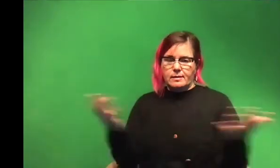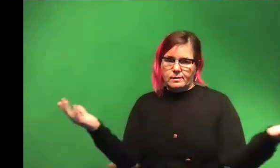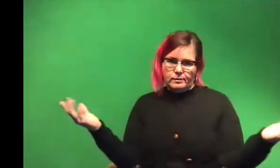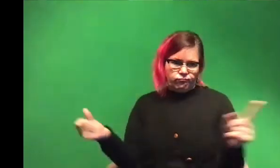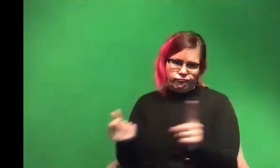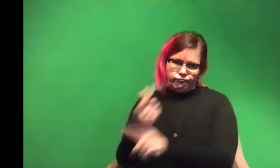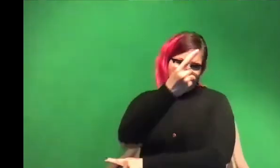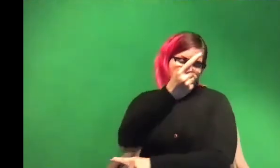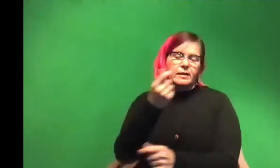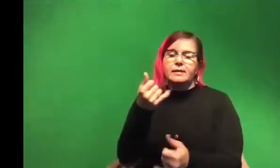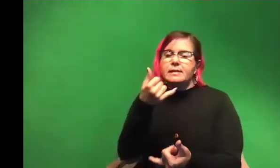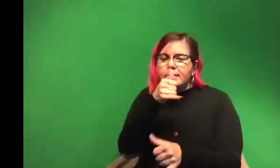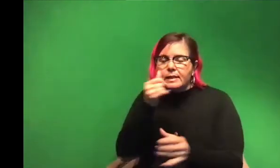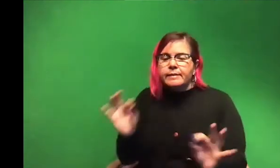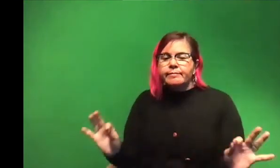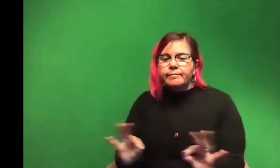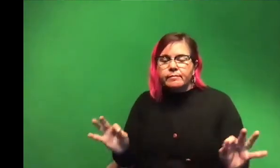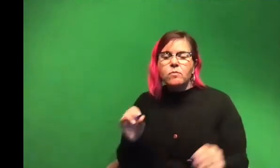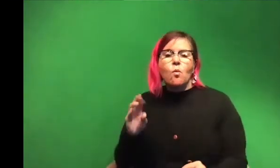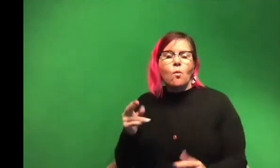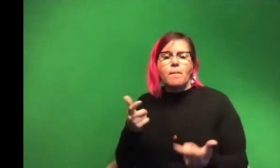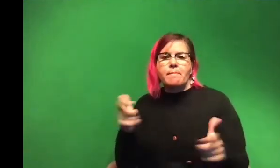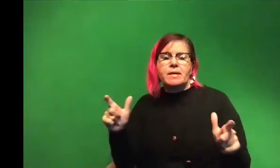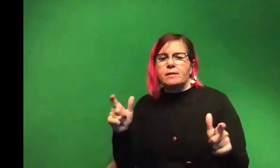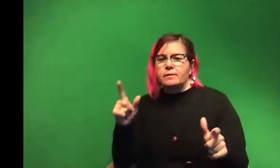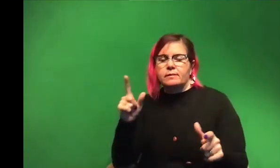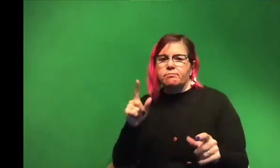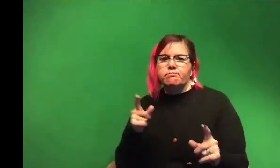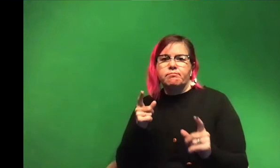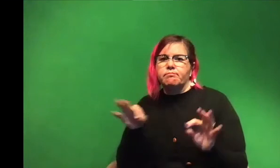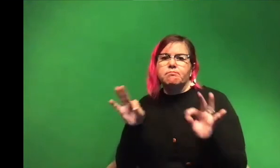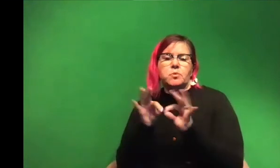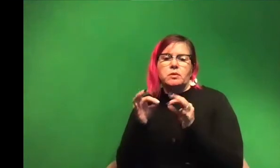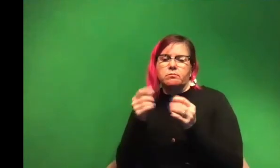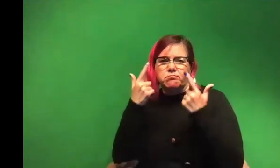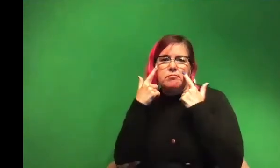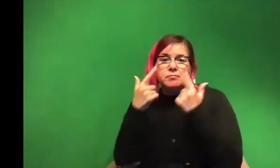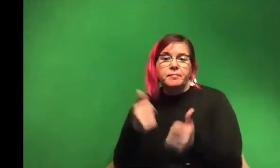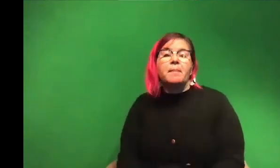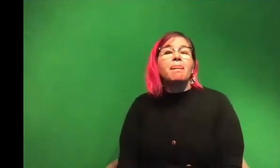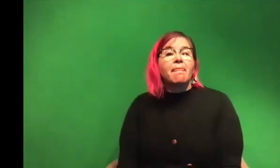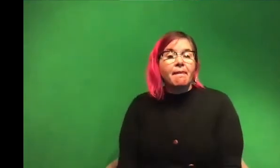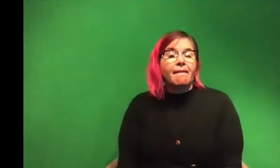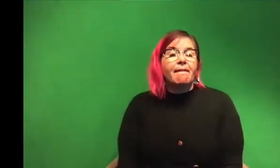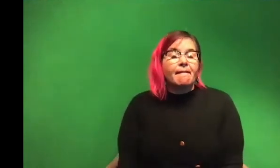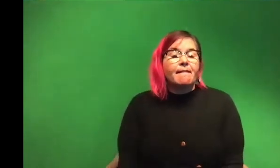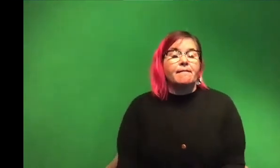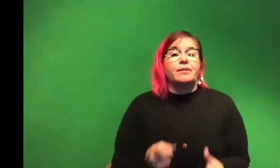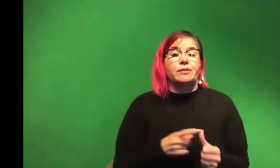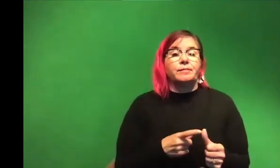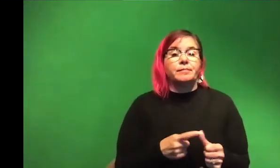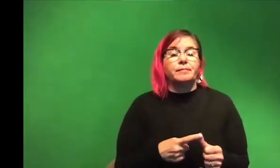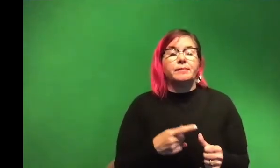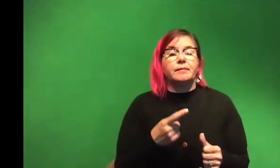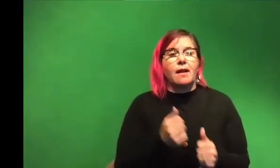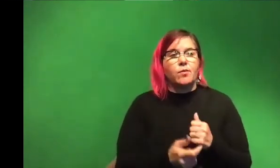be as silly and insignificant or like big picture significant as you'd like. Oh, cool. Okay, so the first thing that I would want